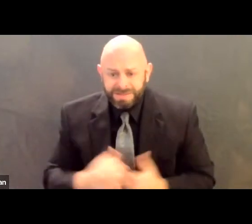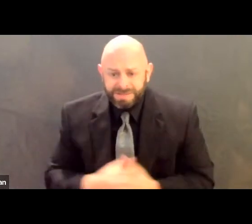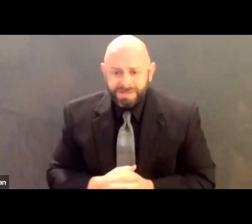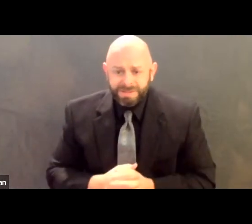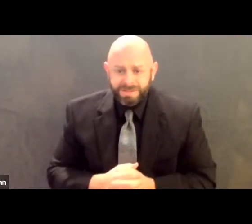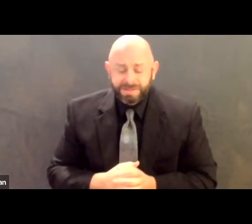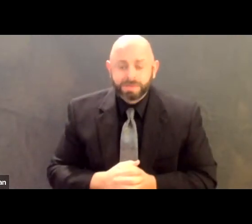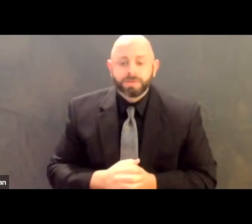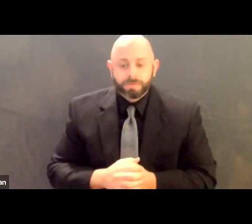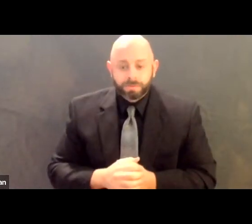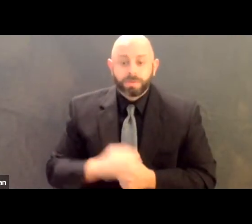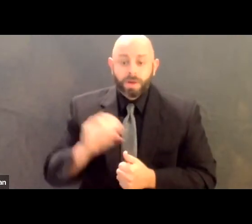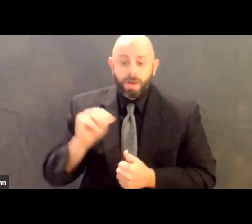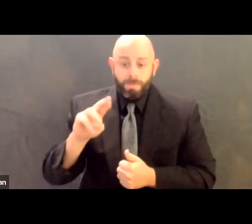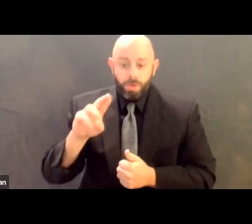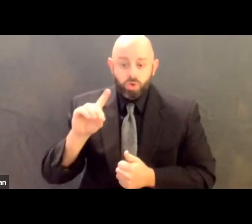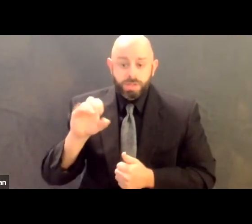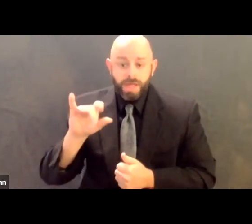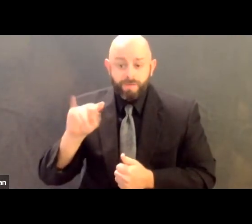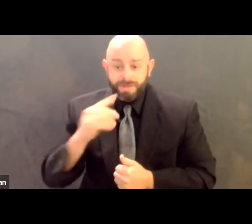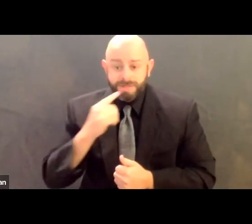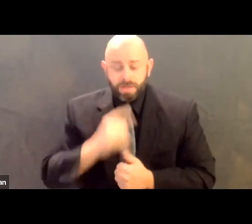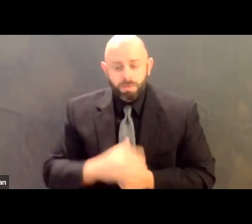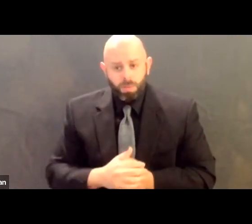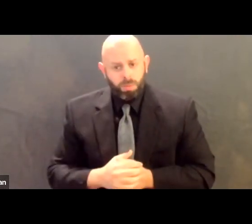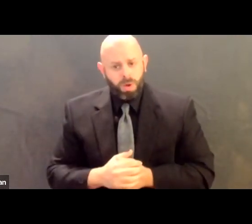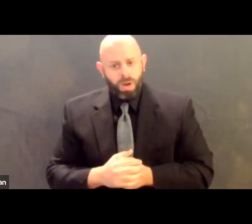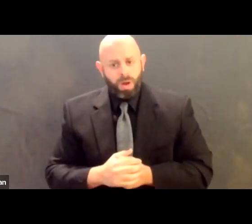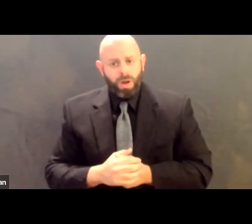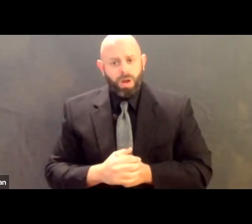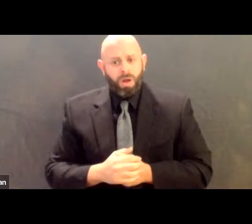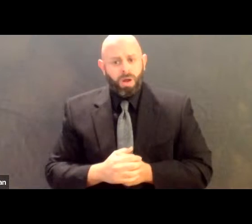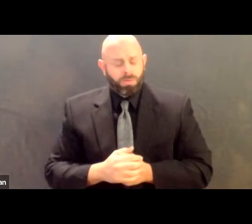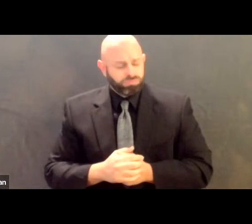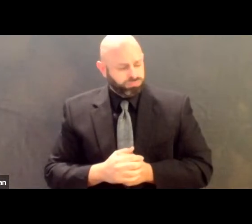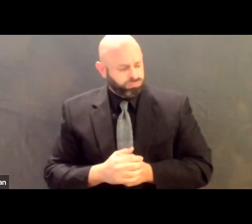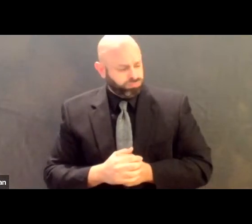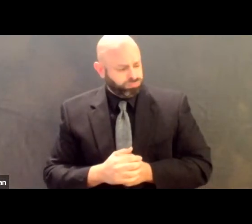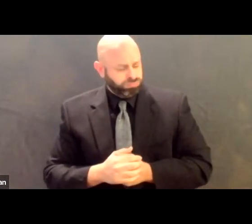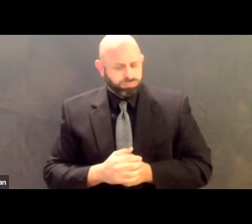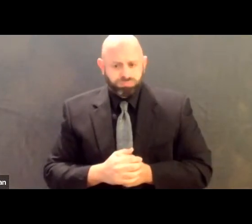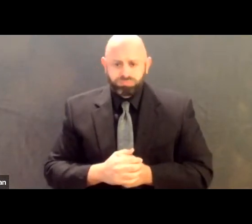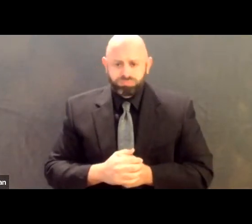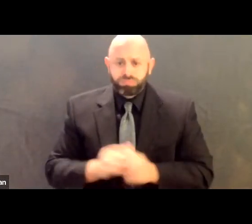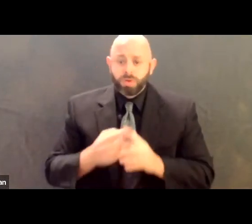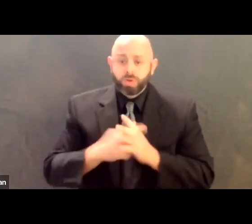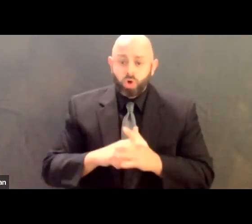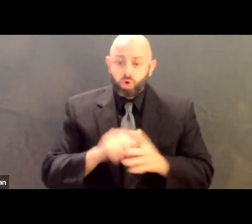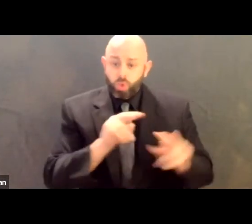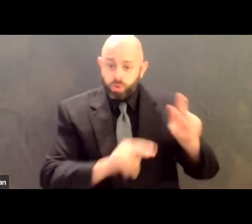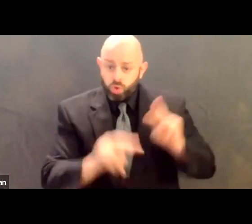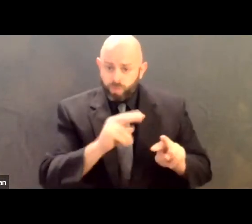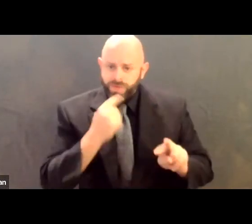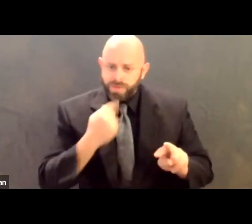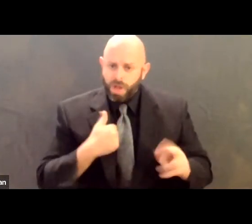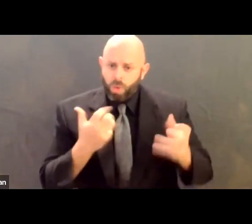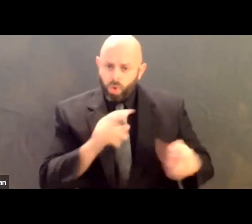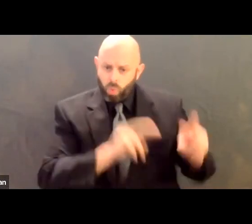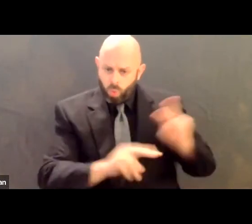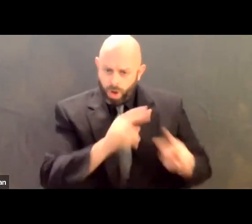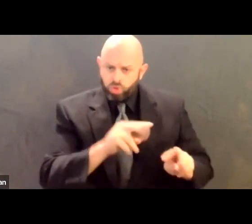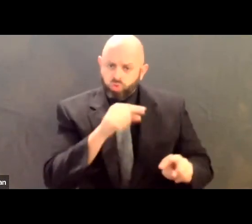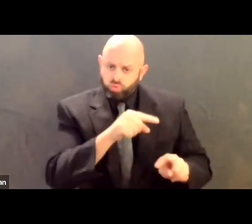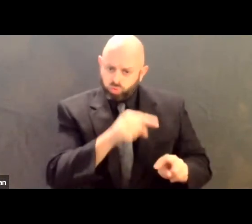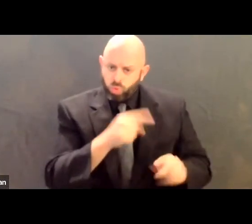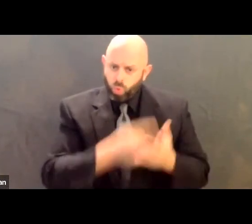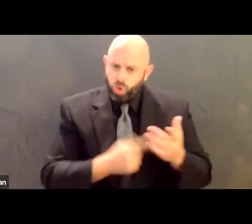Mr. Delavan said, well, he was very intrigued by this. So they began to observe. He said, "I wanted to observe what he was doing that